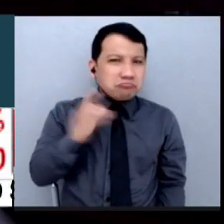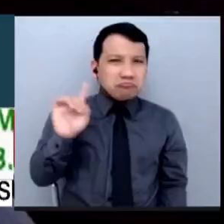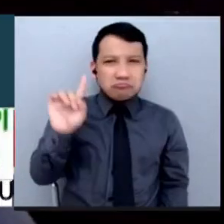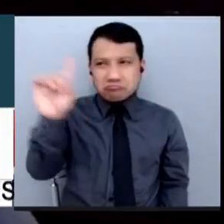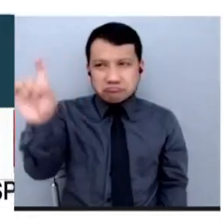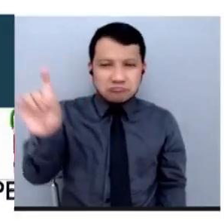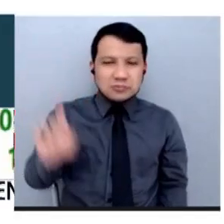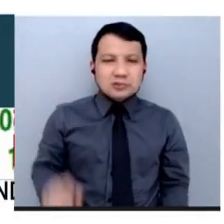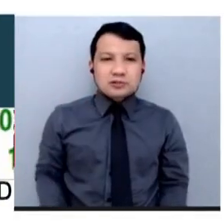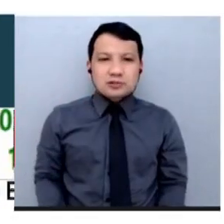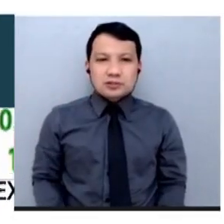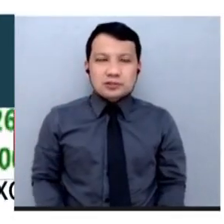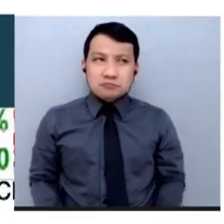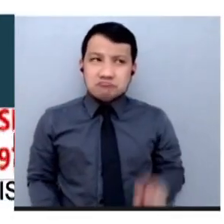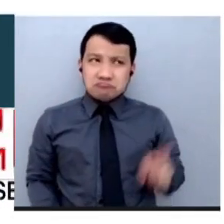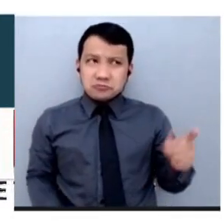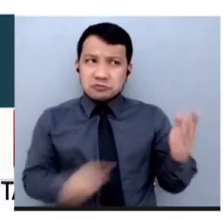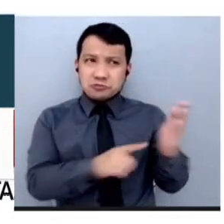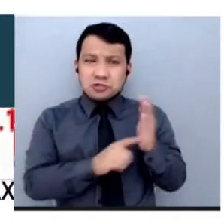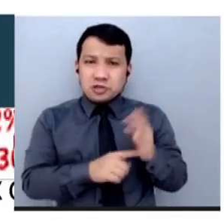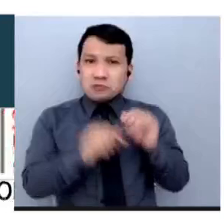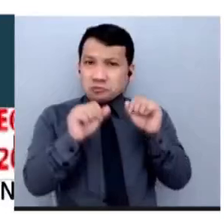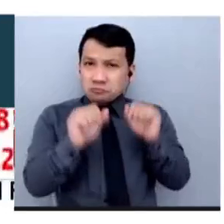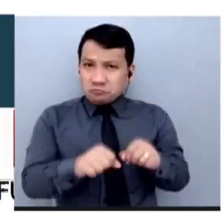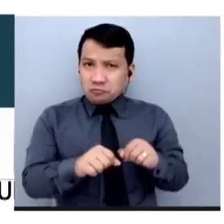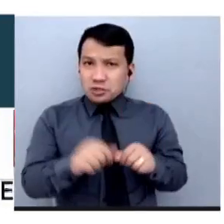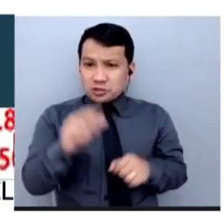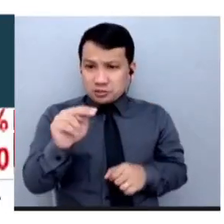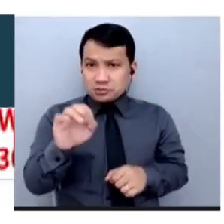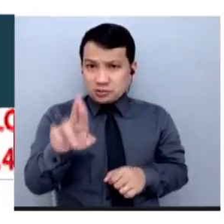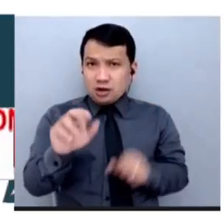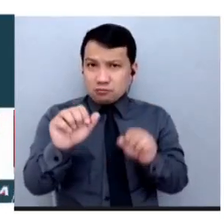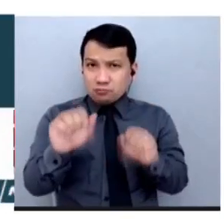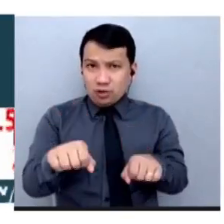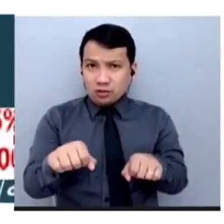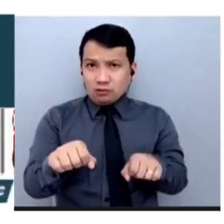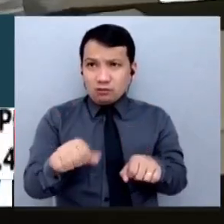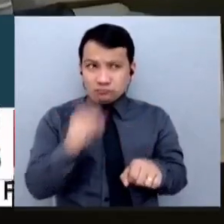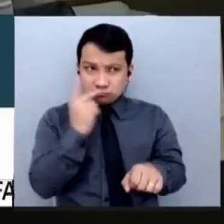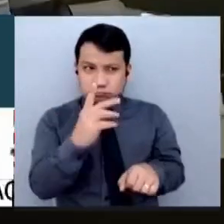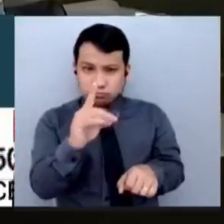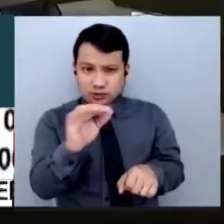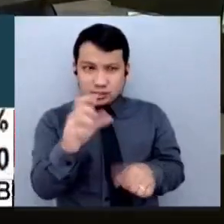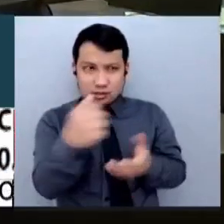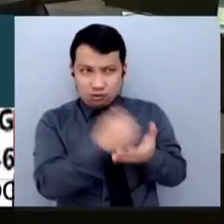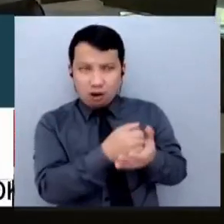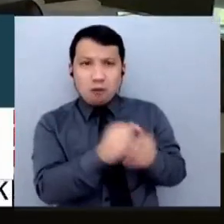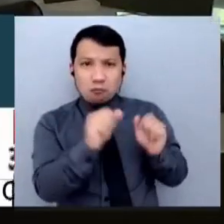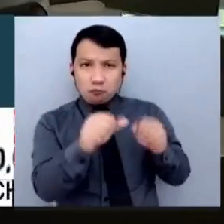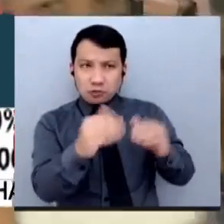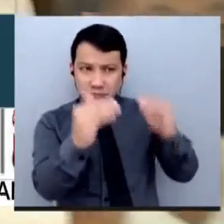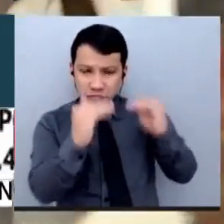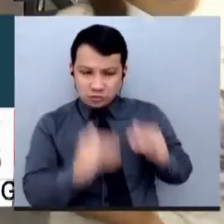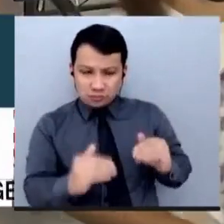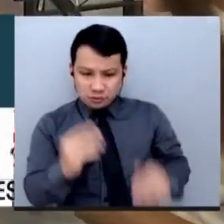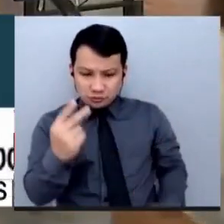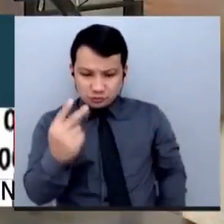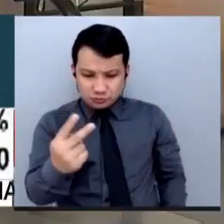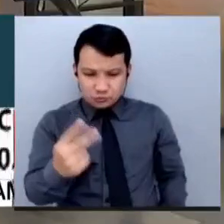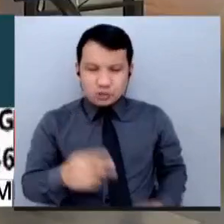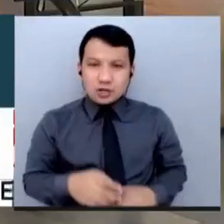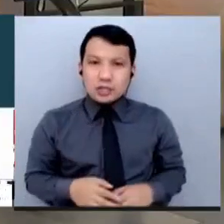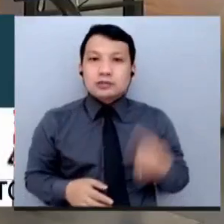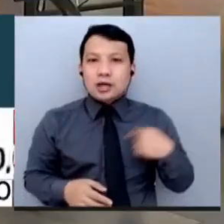If the data will show na pwede na yung Metro Manila for alert level 2, siyempre matutuwa tayo,